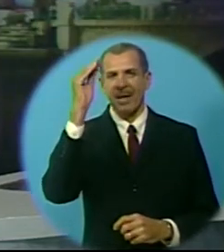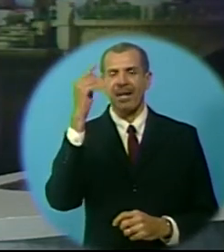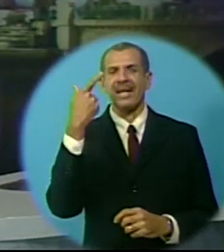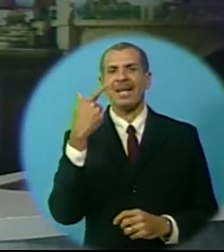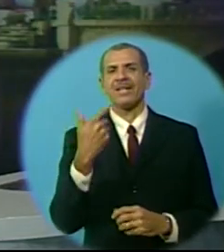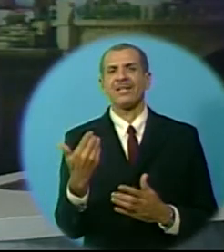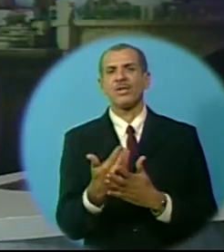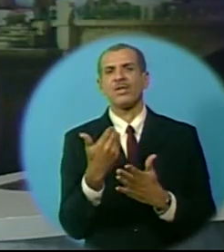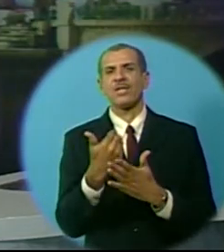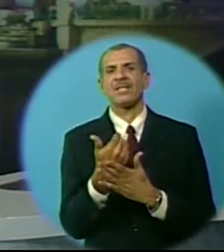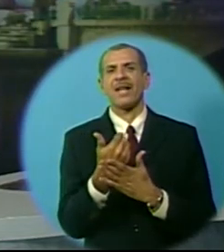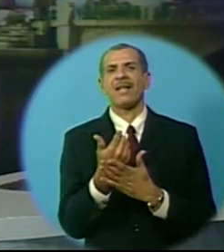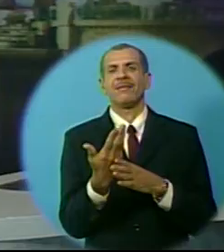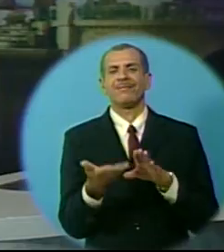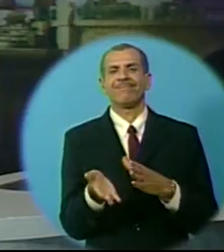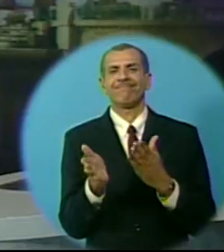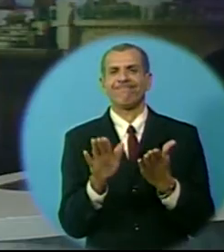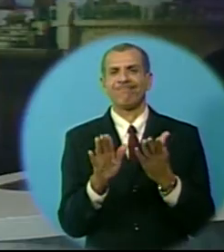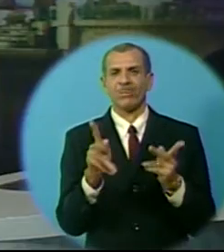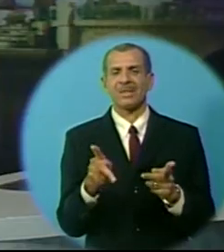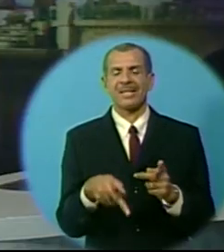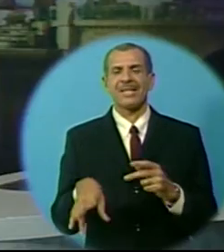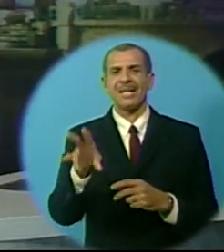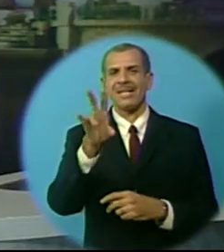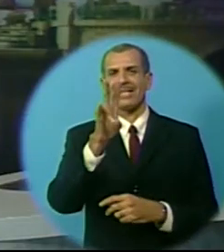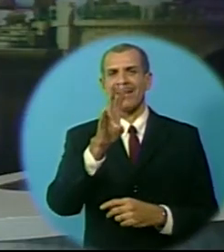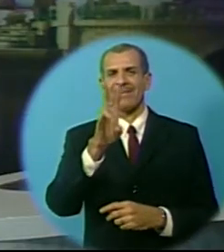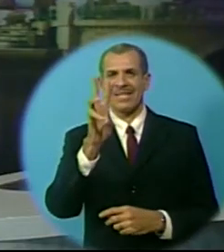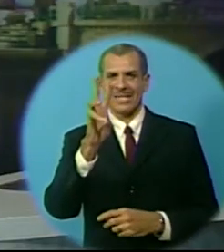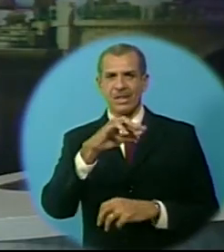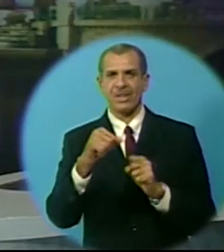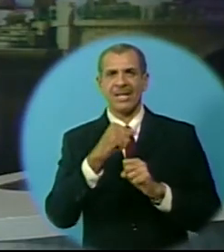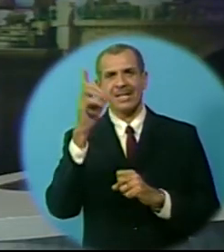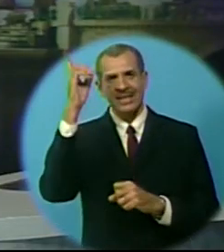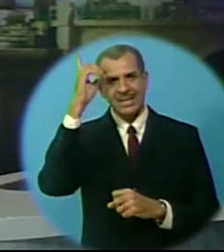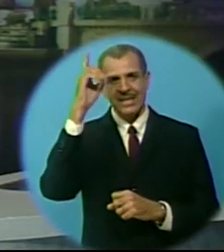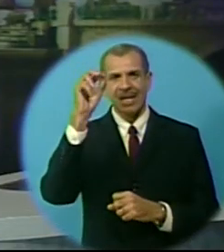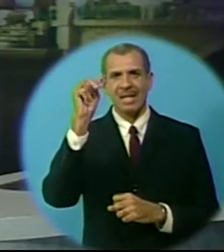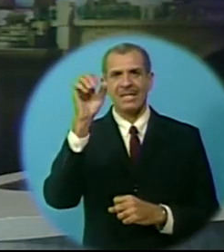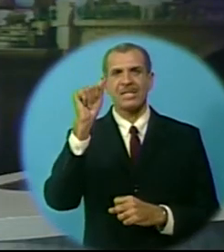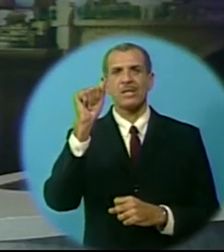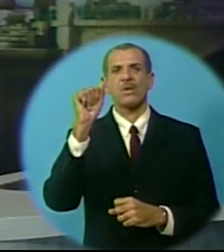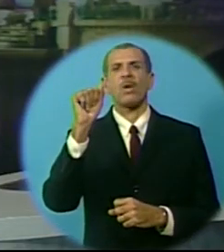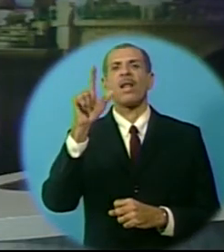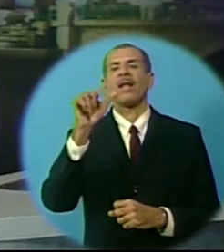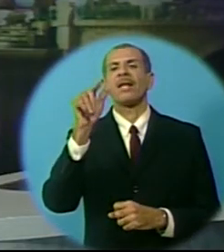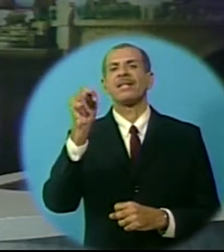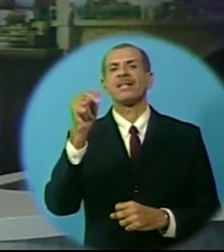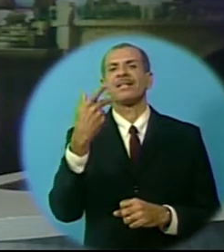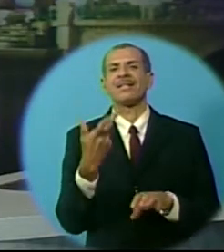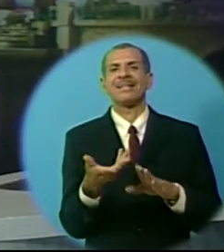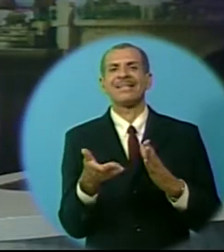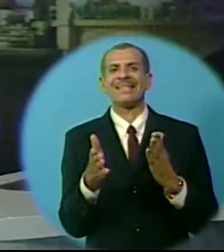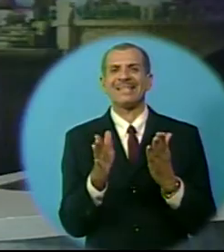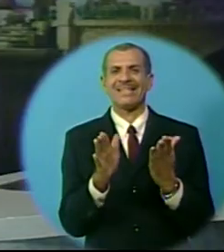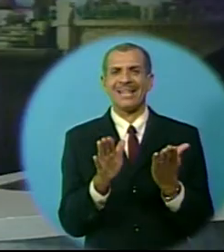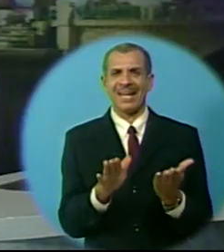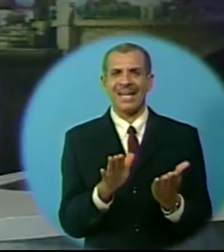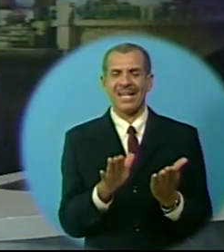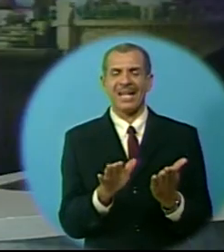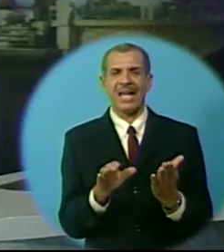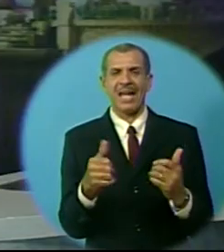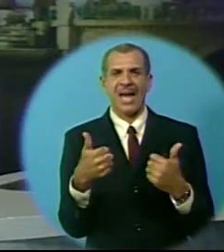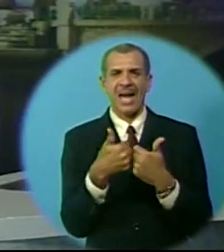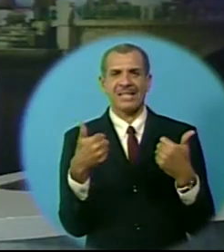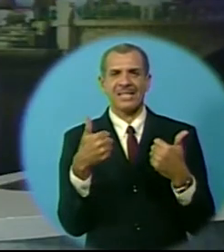latest road fatality. 76-year-old Dennis Wentworth Linton of Barracks Hill died in an accident at around 3